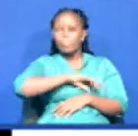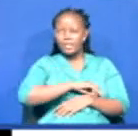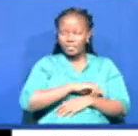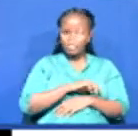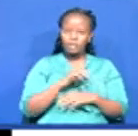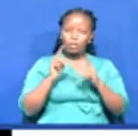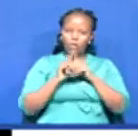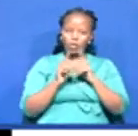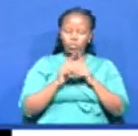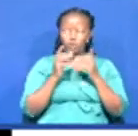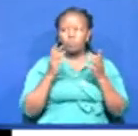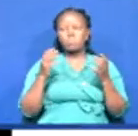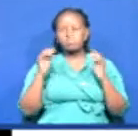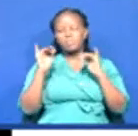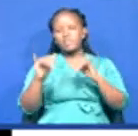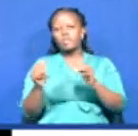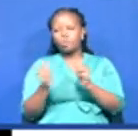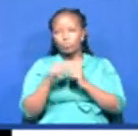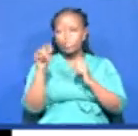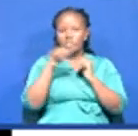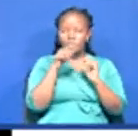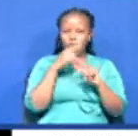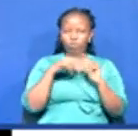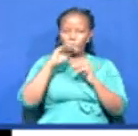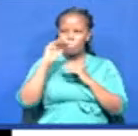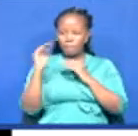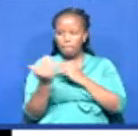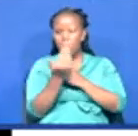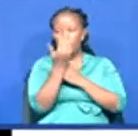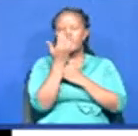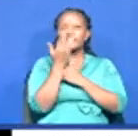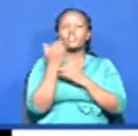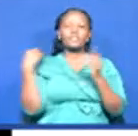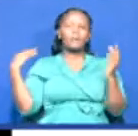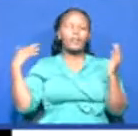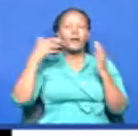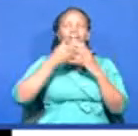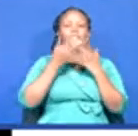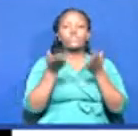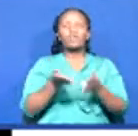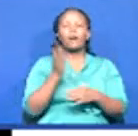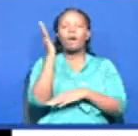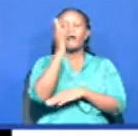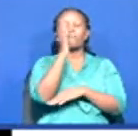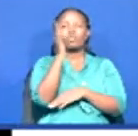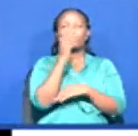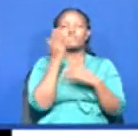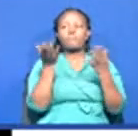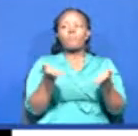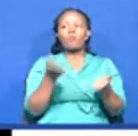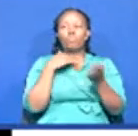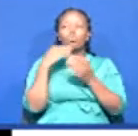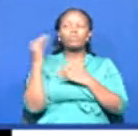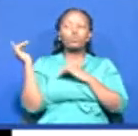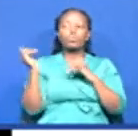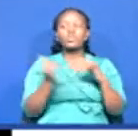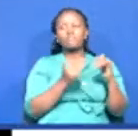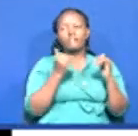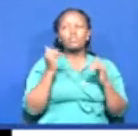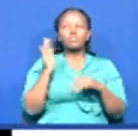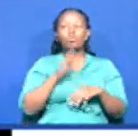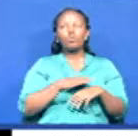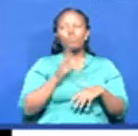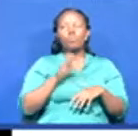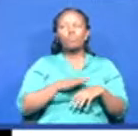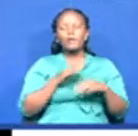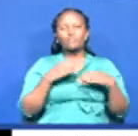to be with us throughout the morning and this afternoon. And I want to invite Agnes Karengo to move the vote